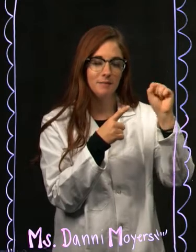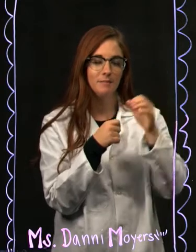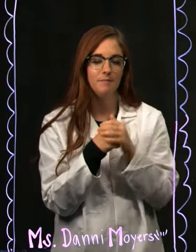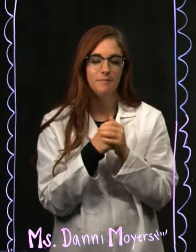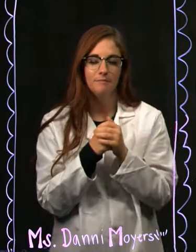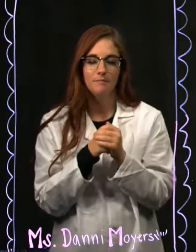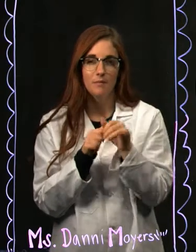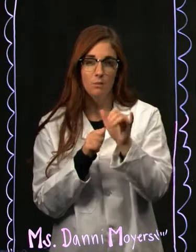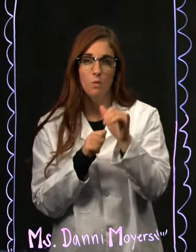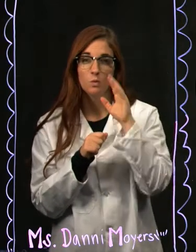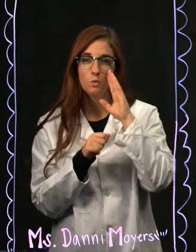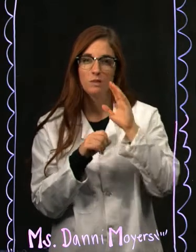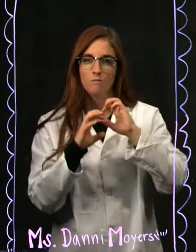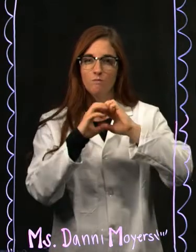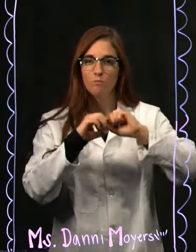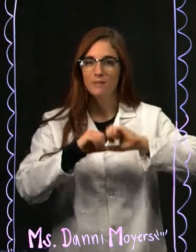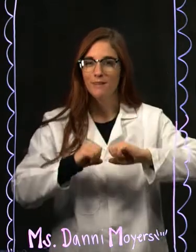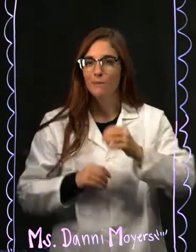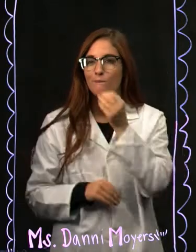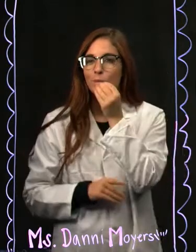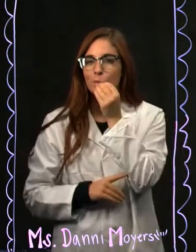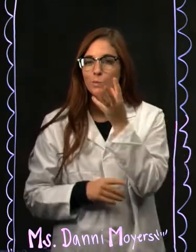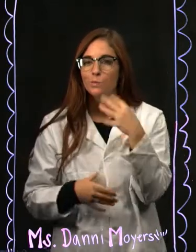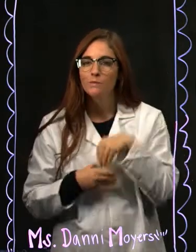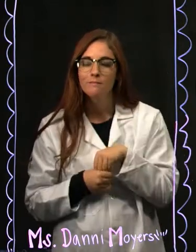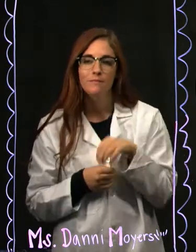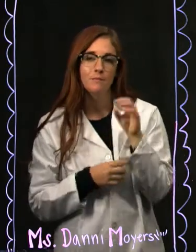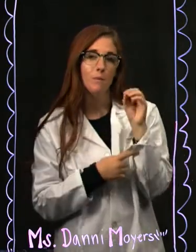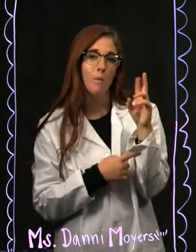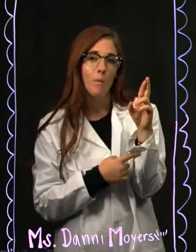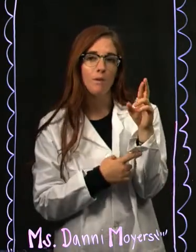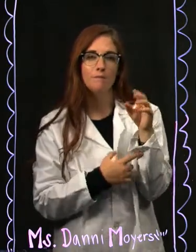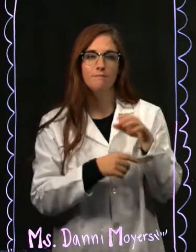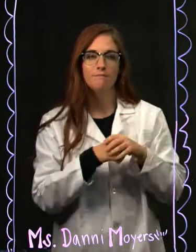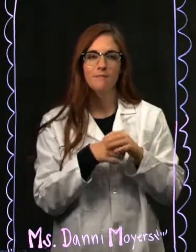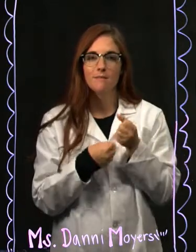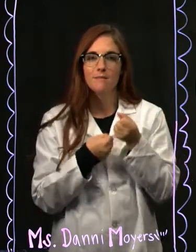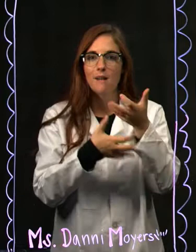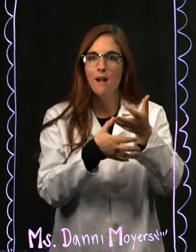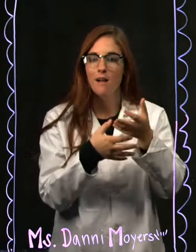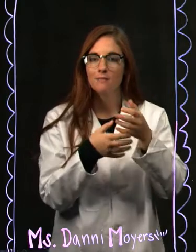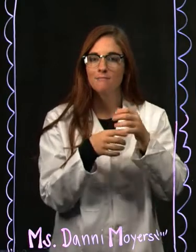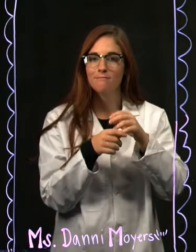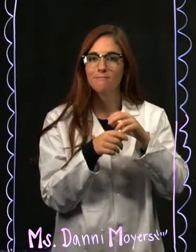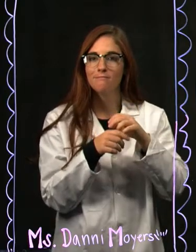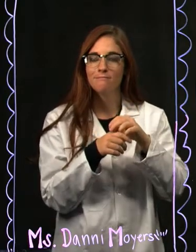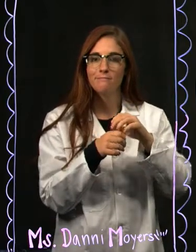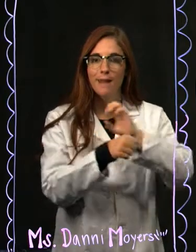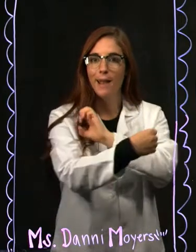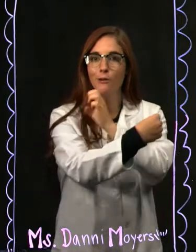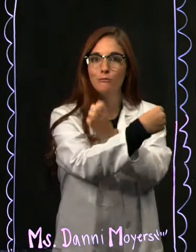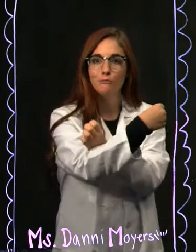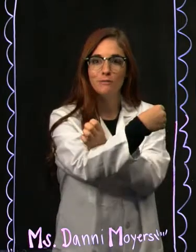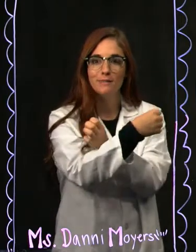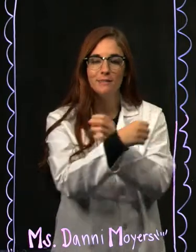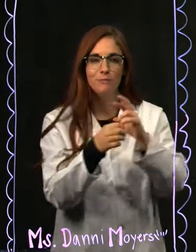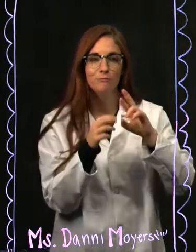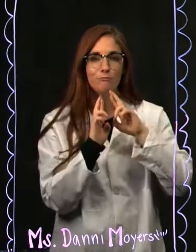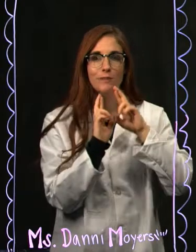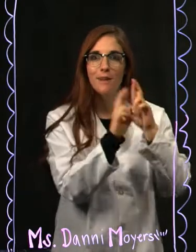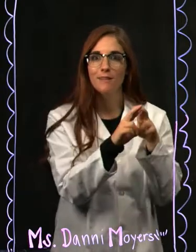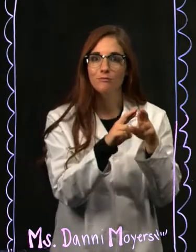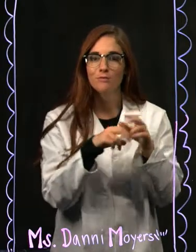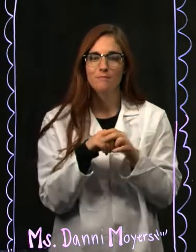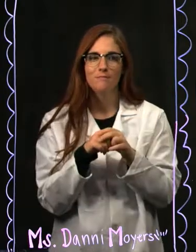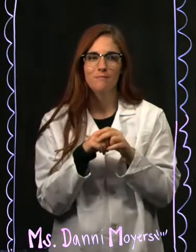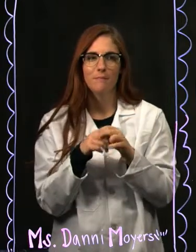So these are going to break down food or catalyze reactions to make energy. Do a lot of